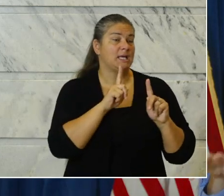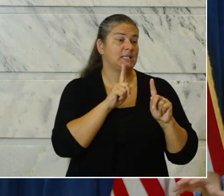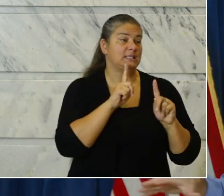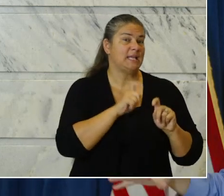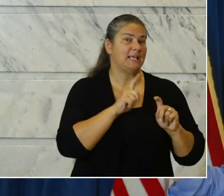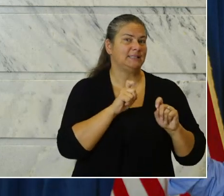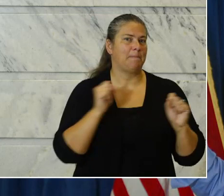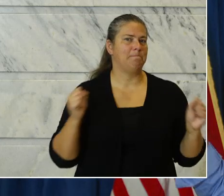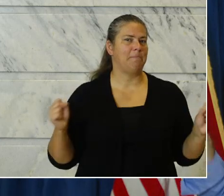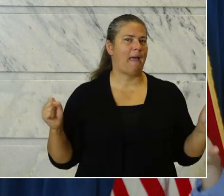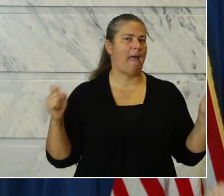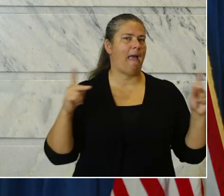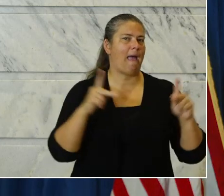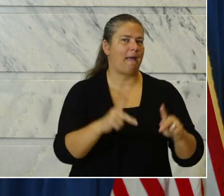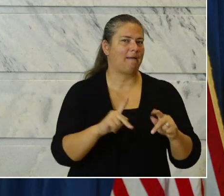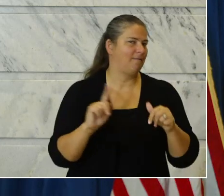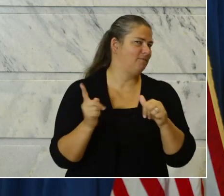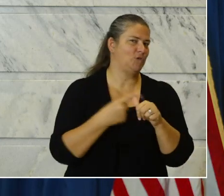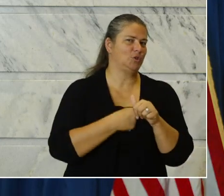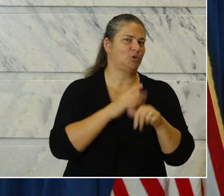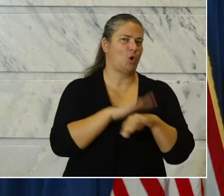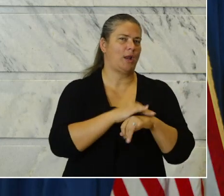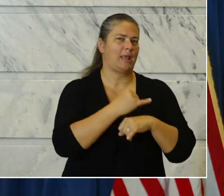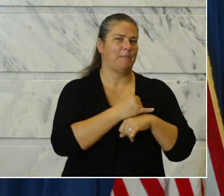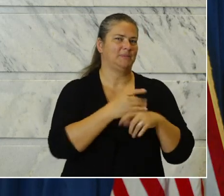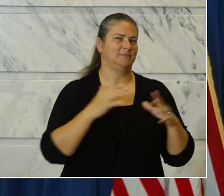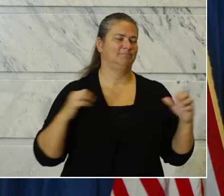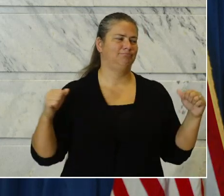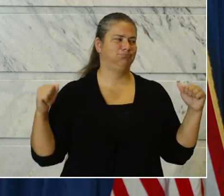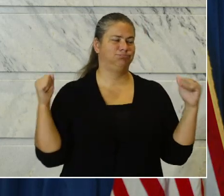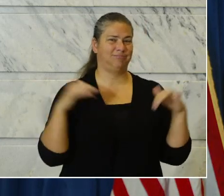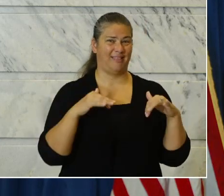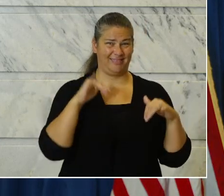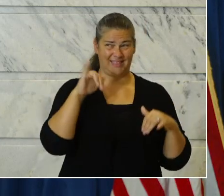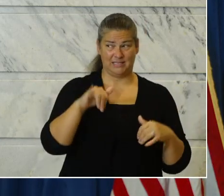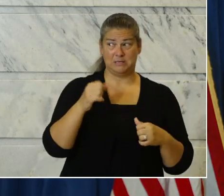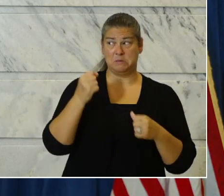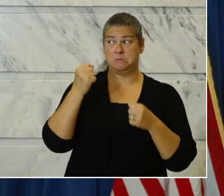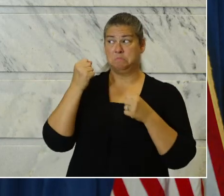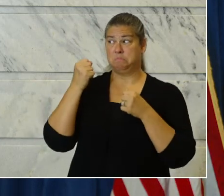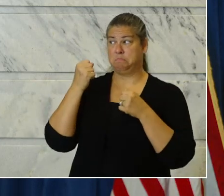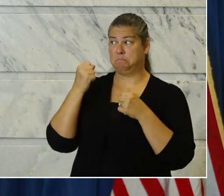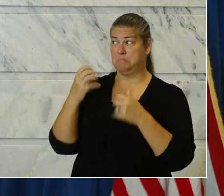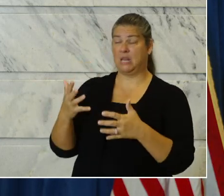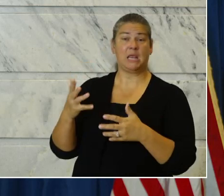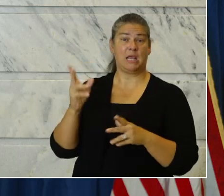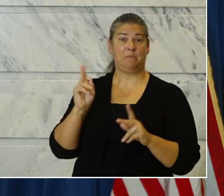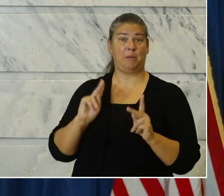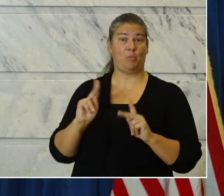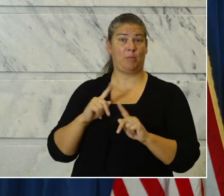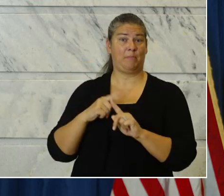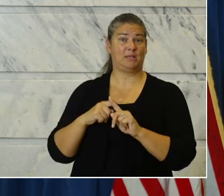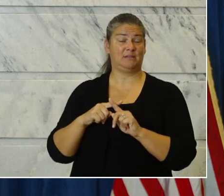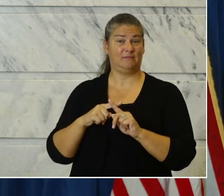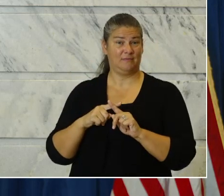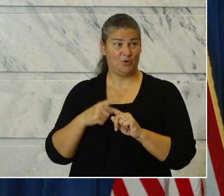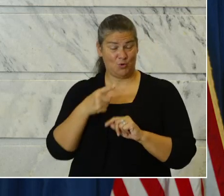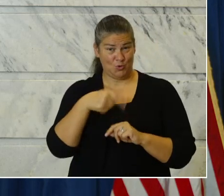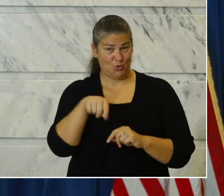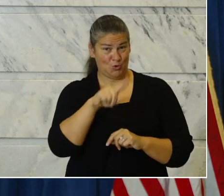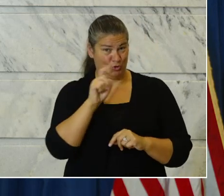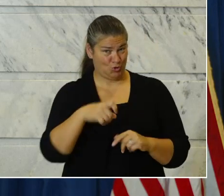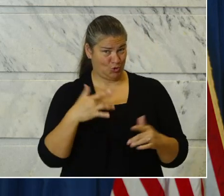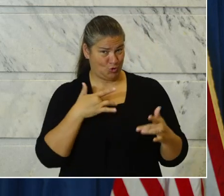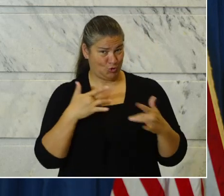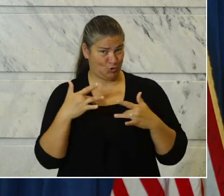campus, but a whole lot of them being since. That is a lot of cases, and it should raise concerns. I know